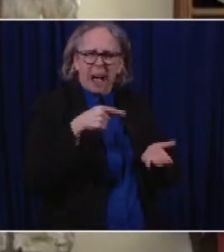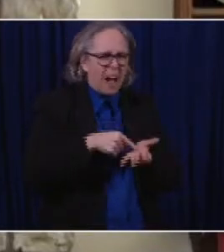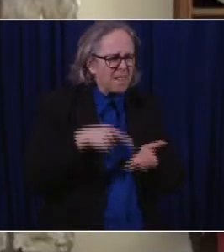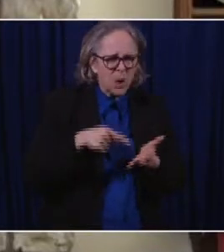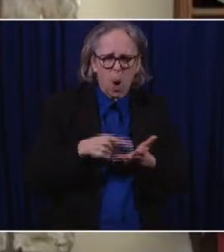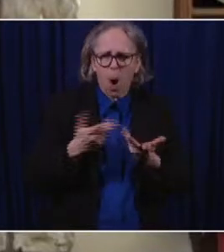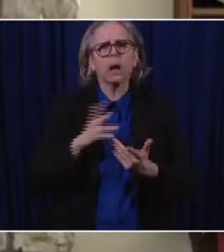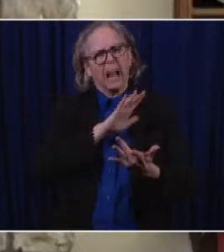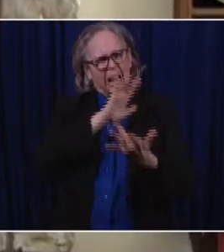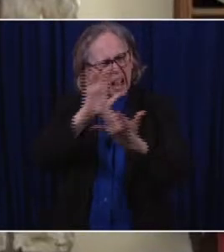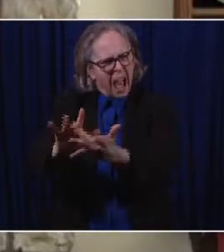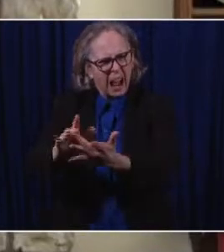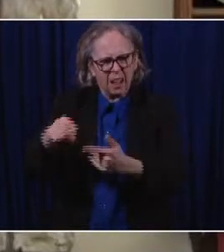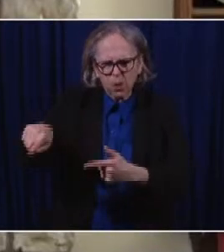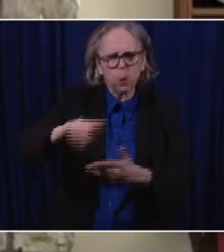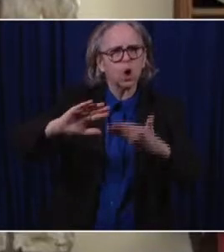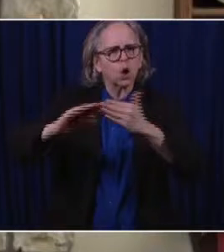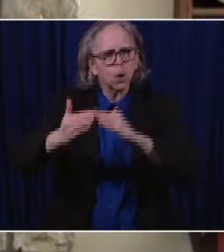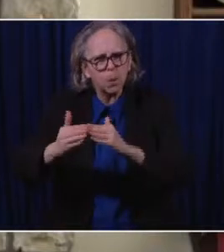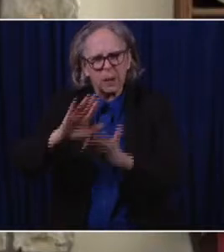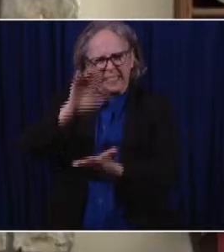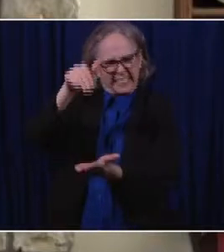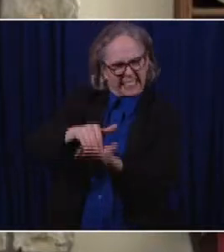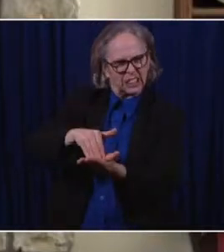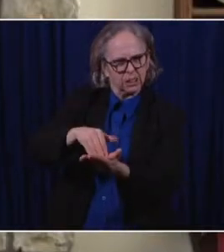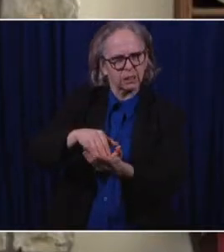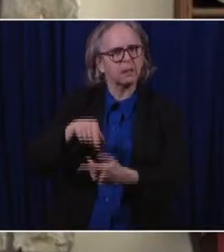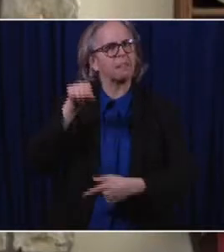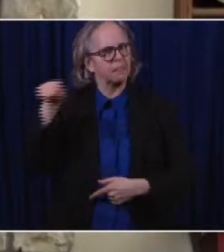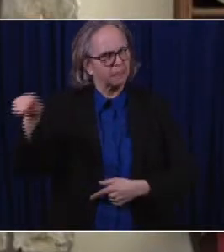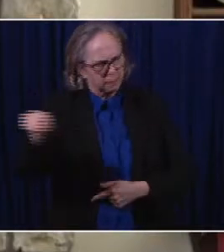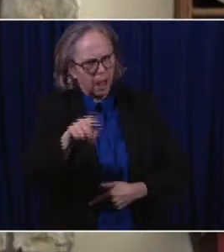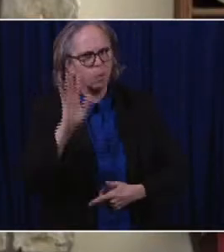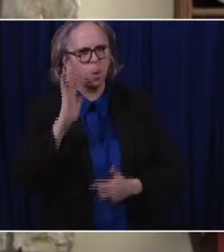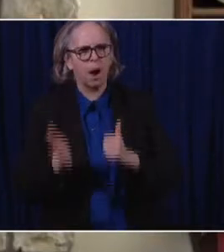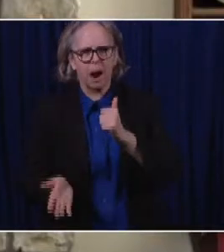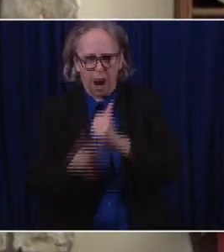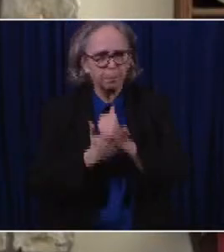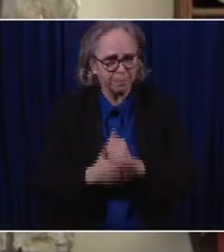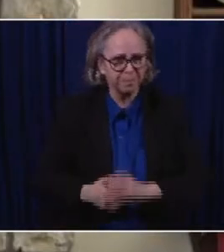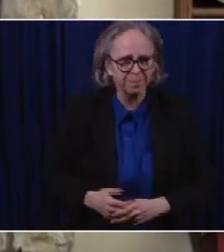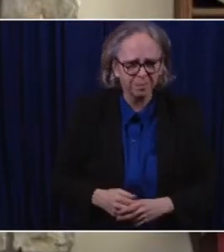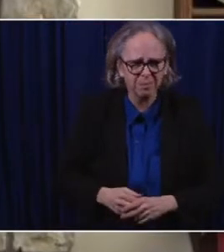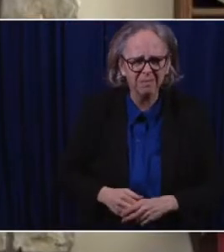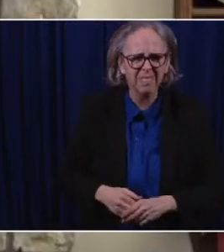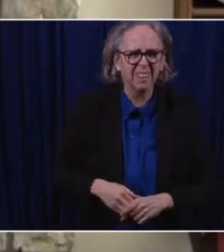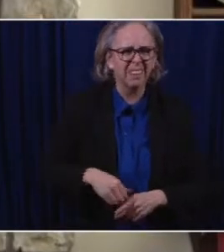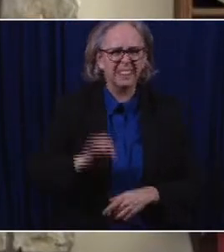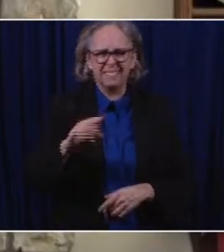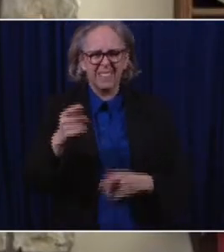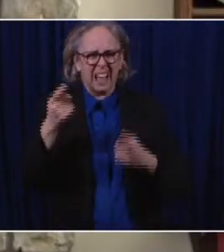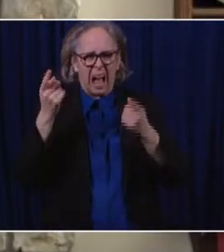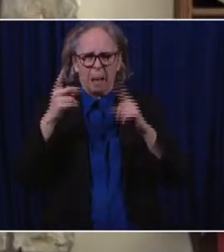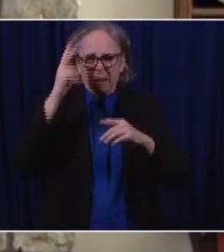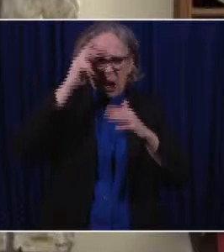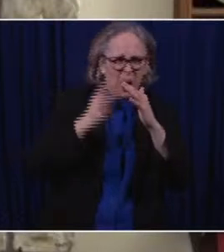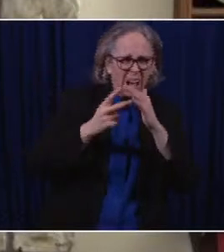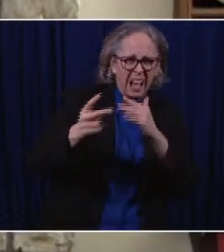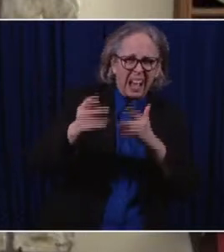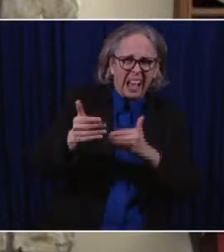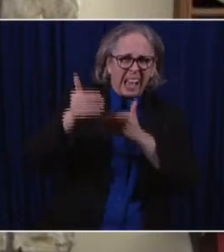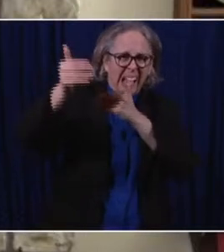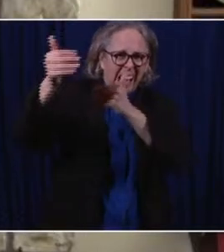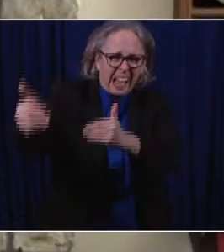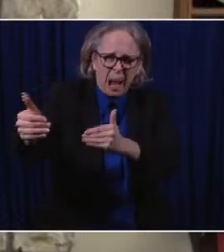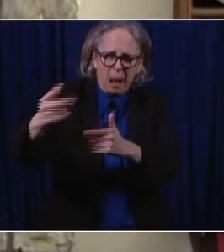Ohioans may receive assistance for future rent, utility payments once back bills have been made current. In addition, Ohioans may